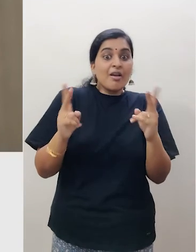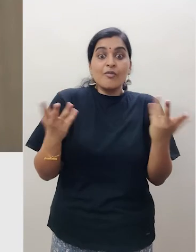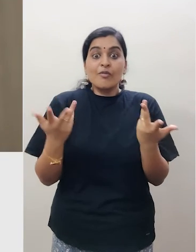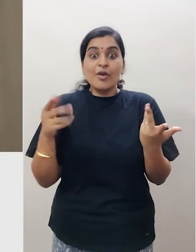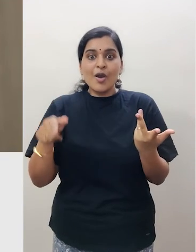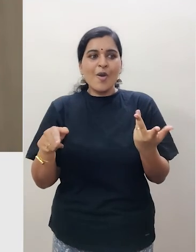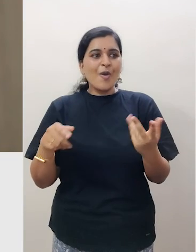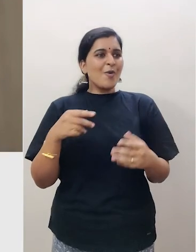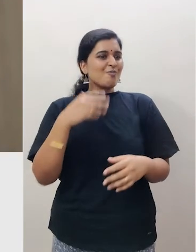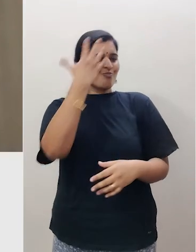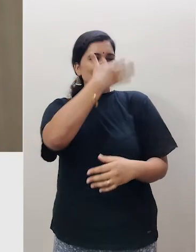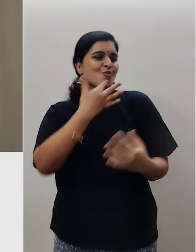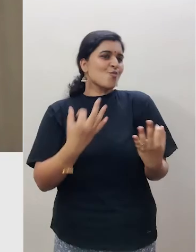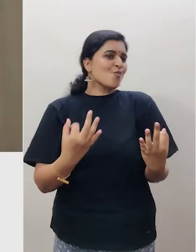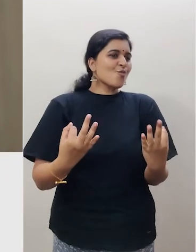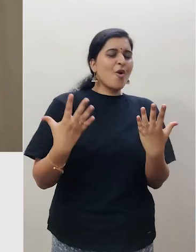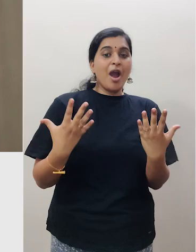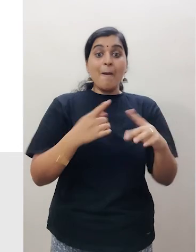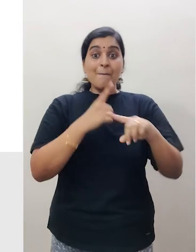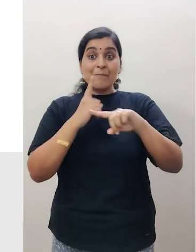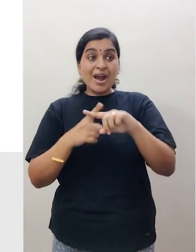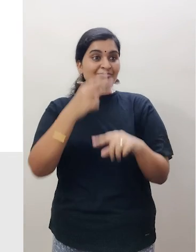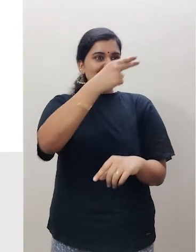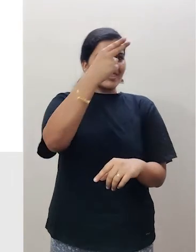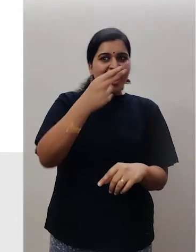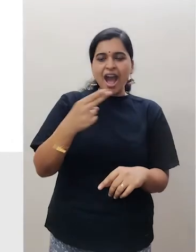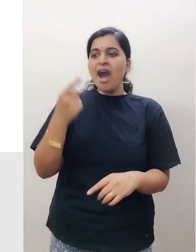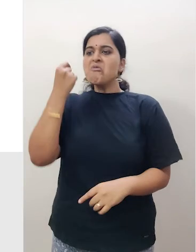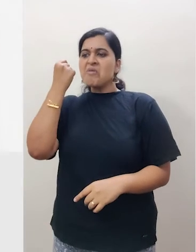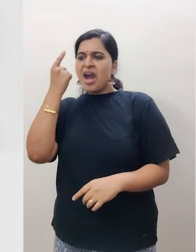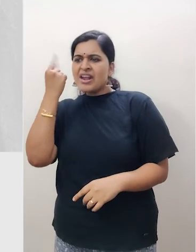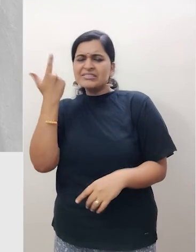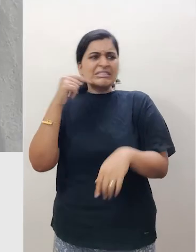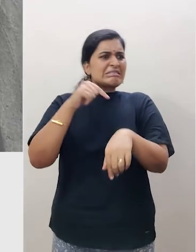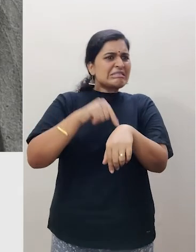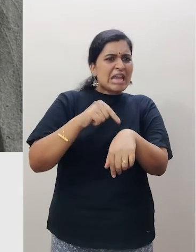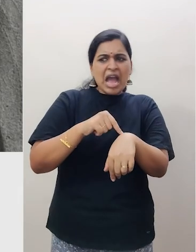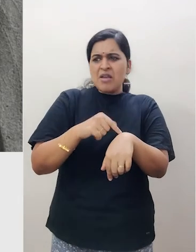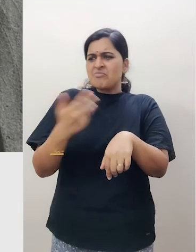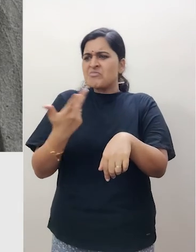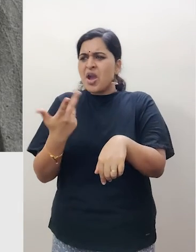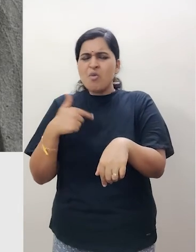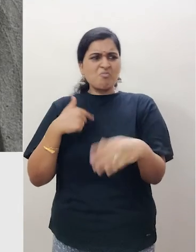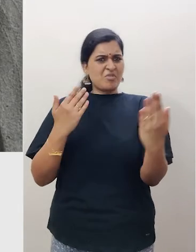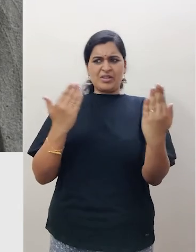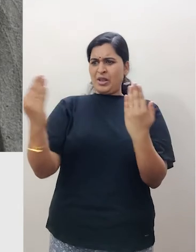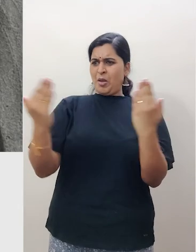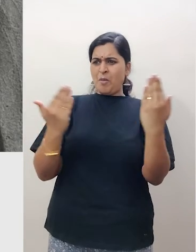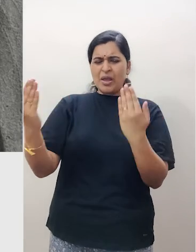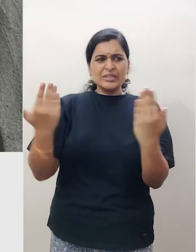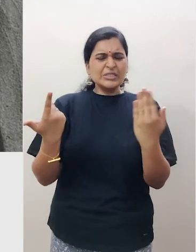Beyond beauty and aesthetics, art also allows for the contemplation and reassessment of larger societal